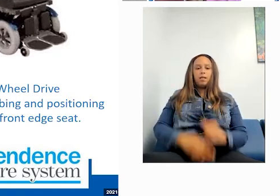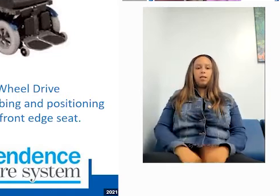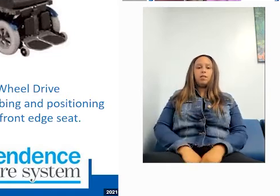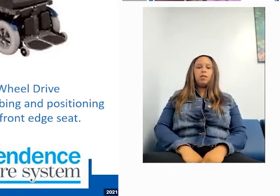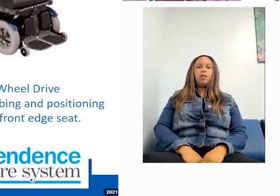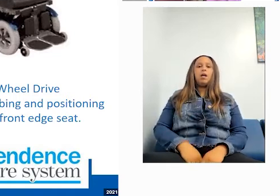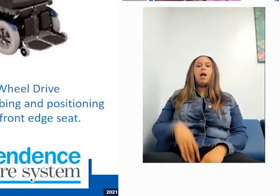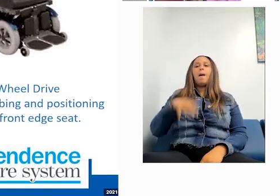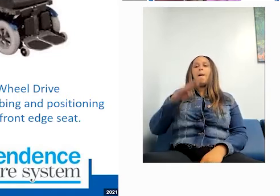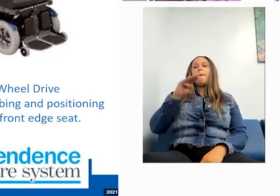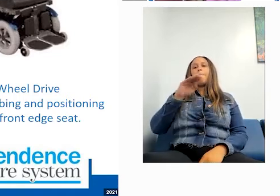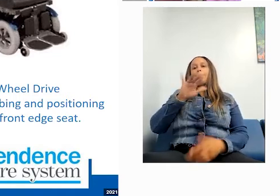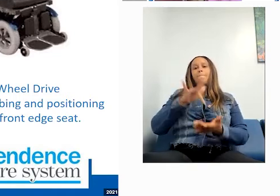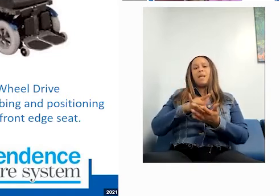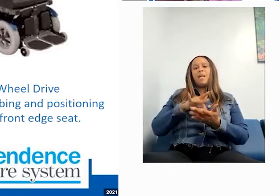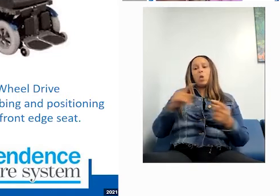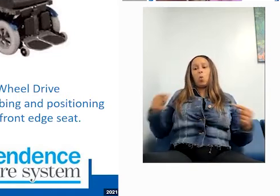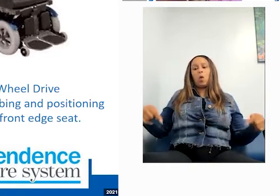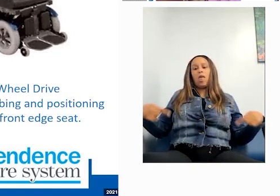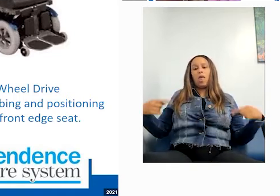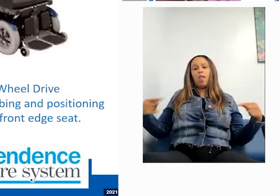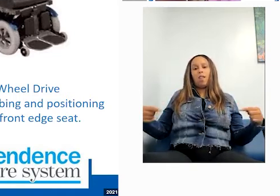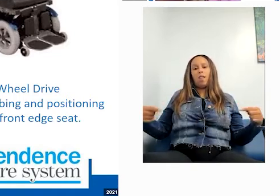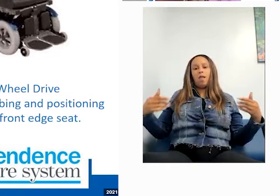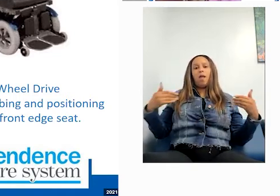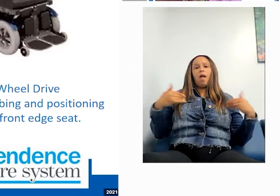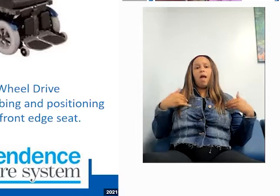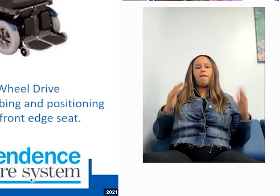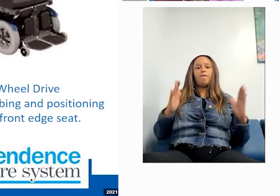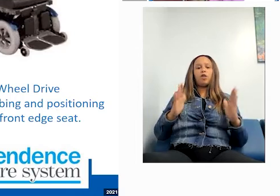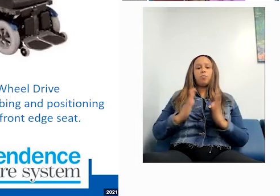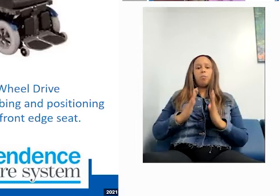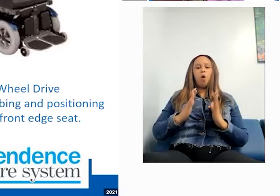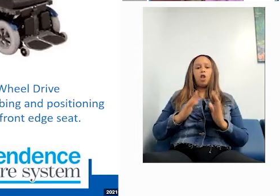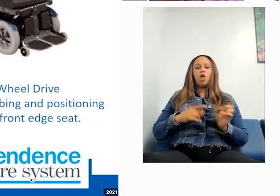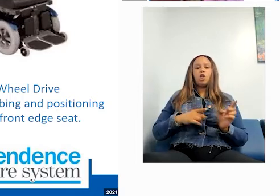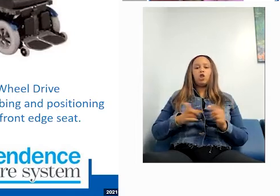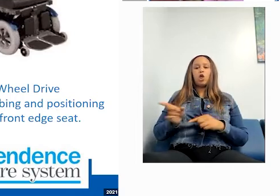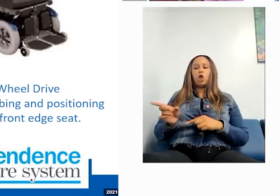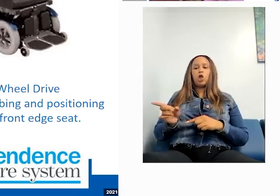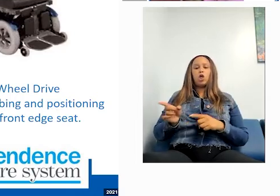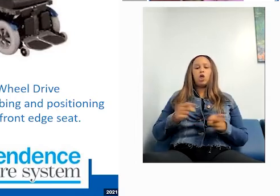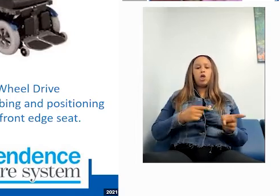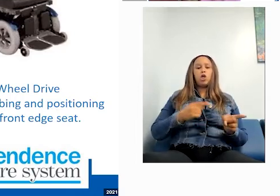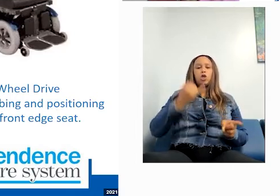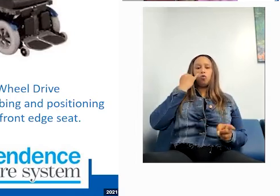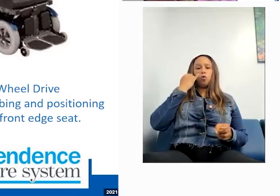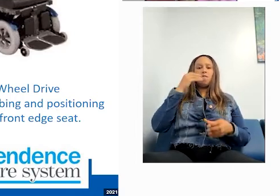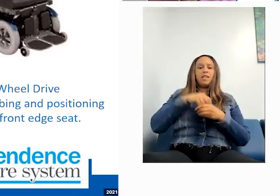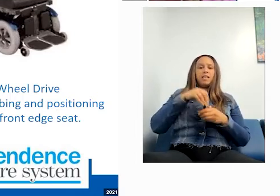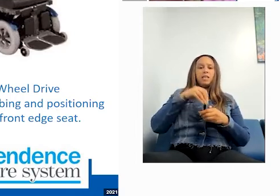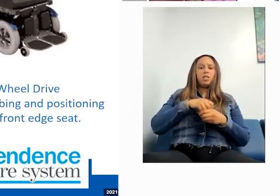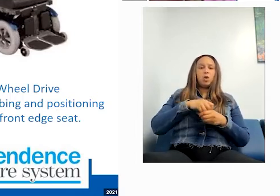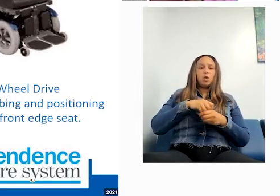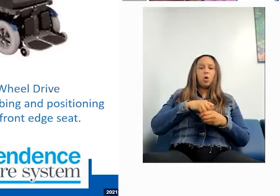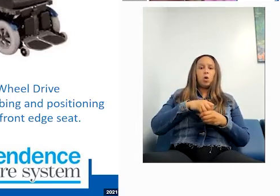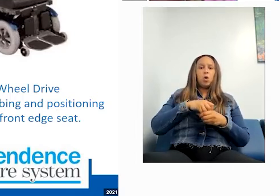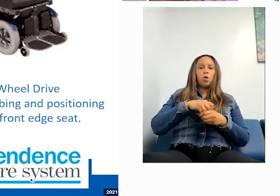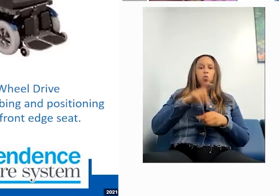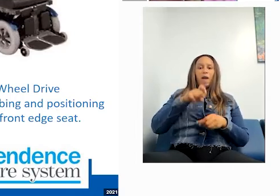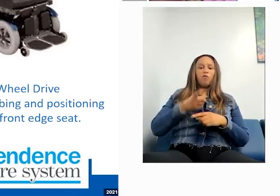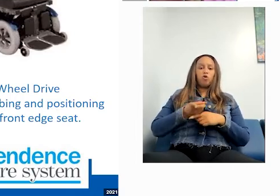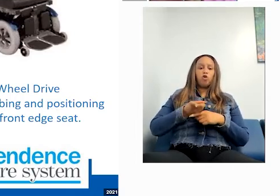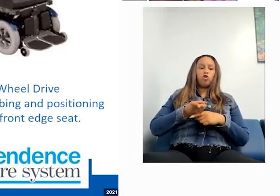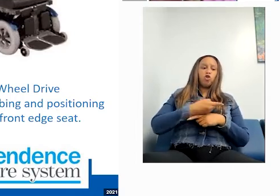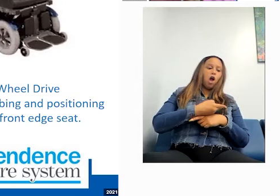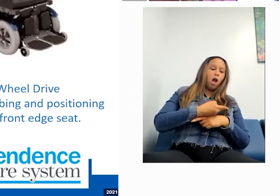Mid-wheel drives have the smaller turning radius. So if your indoor environment requires sharp turns and